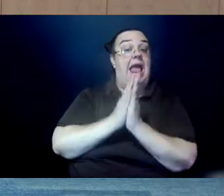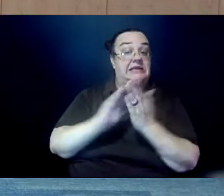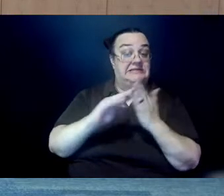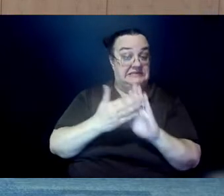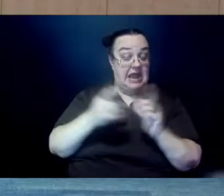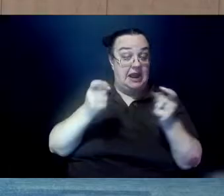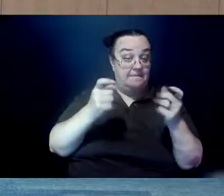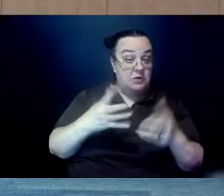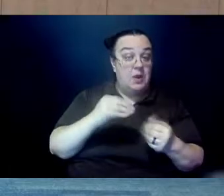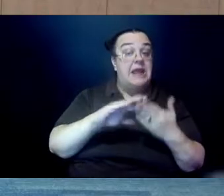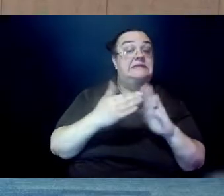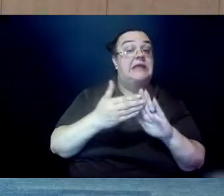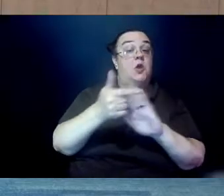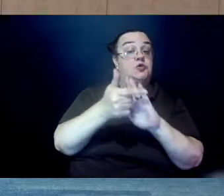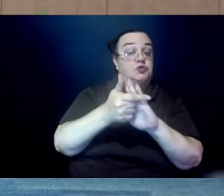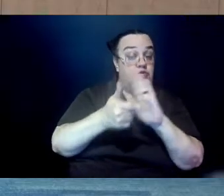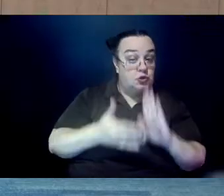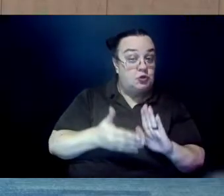town attorney to